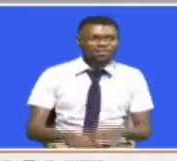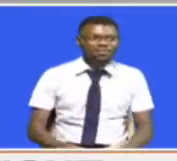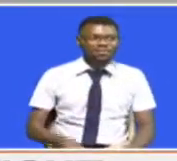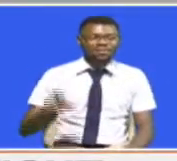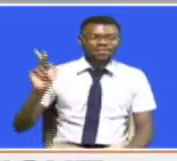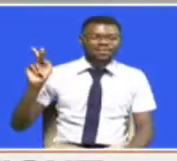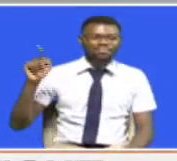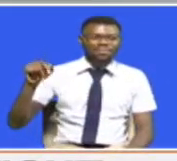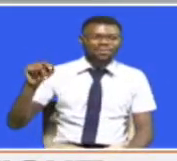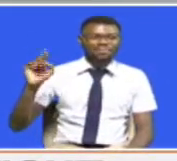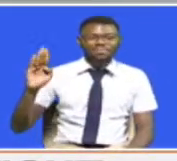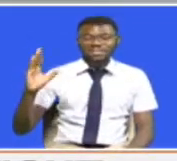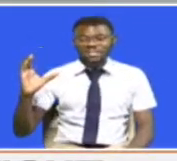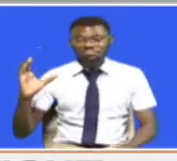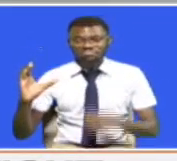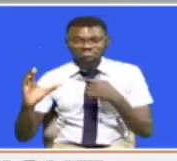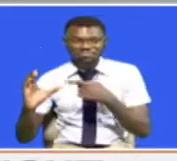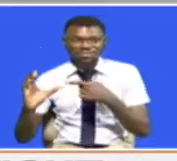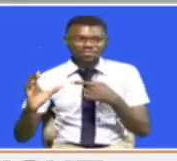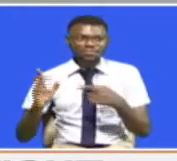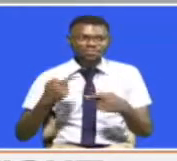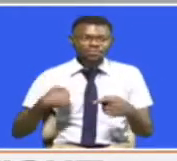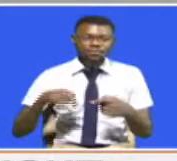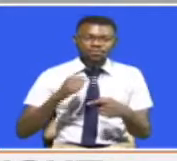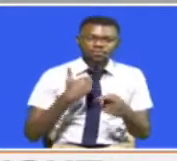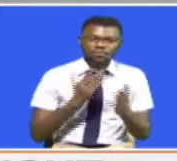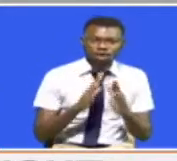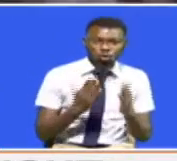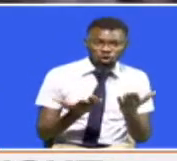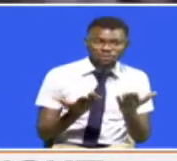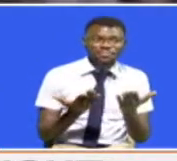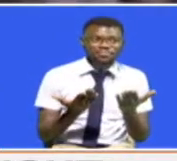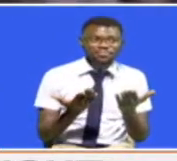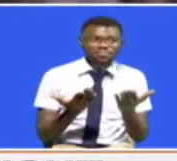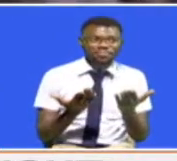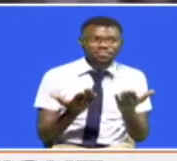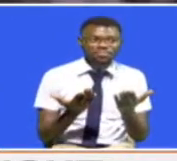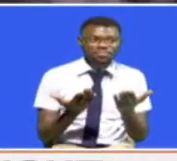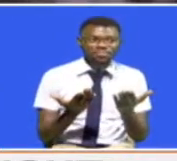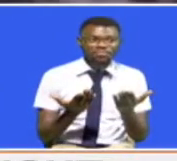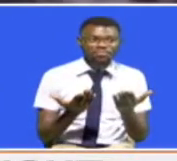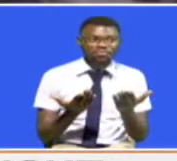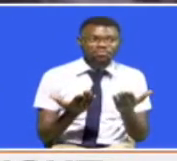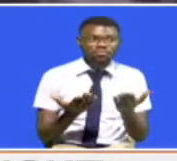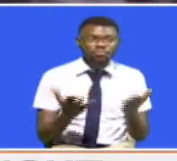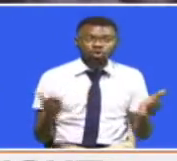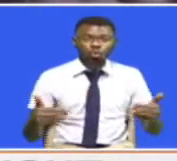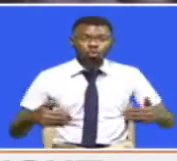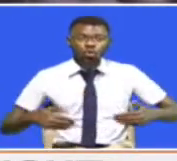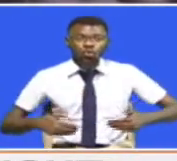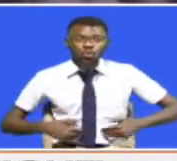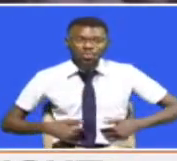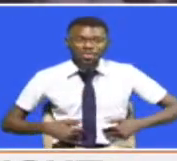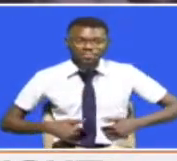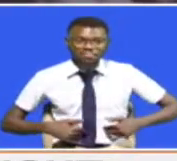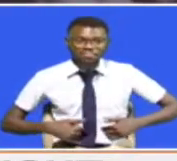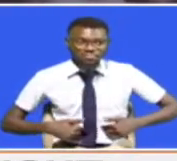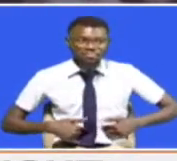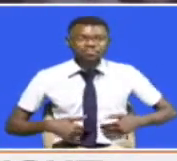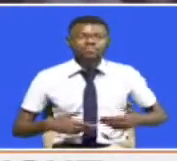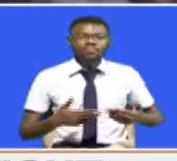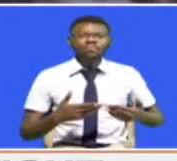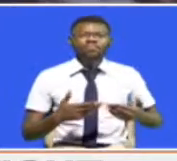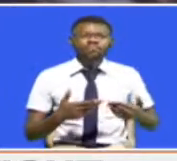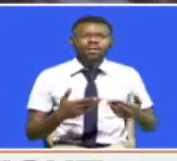KPBC will keep on making sure that our young upcoming